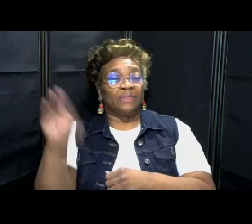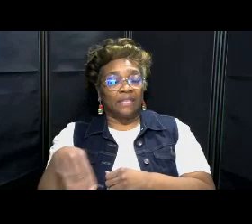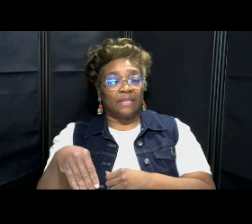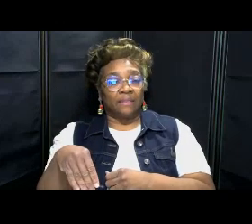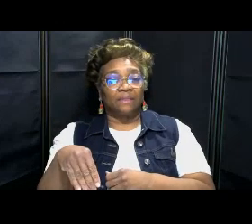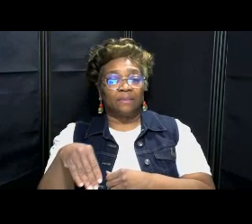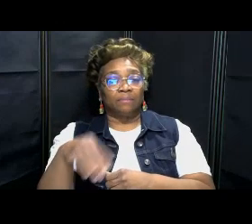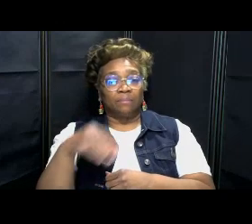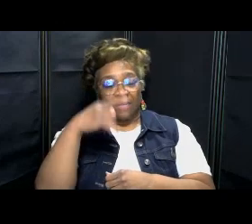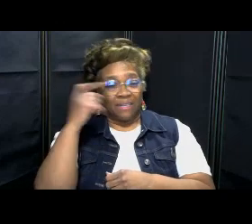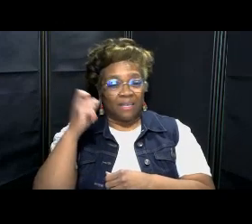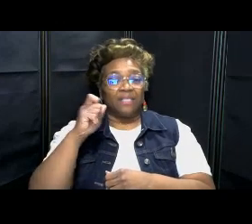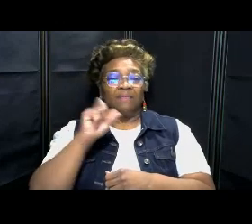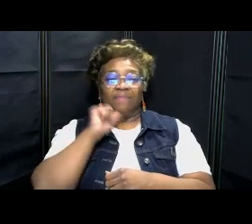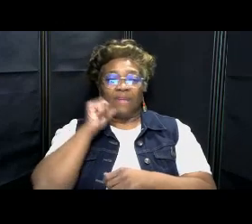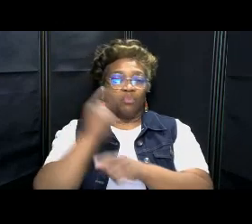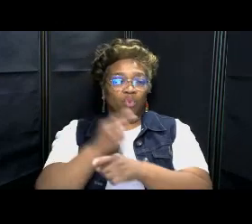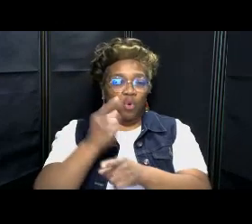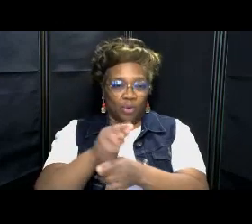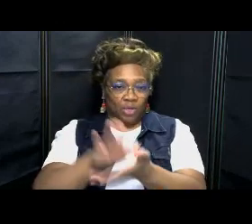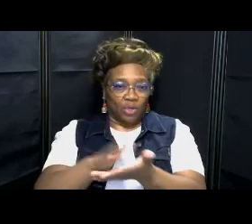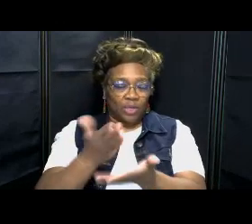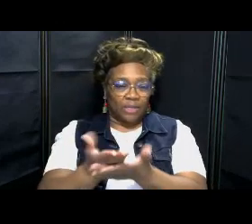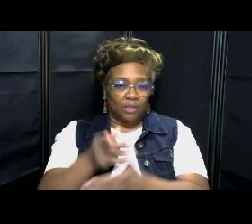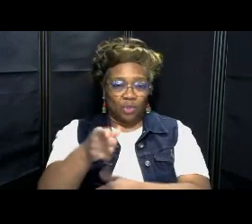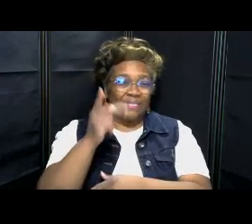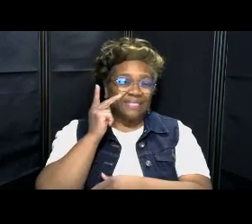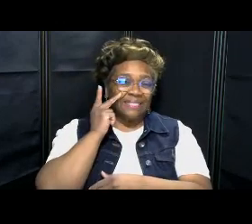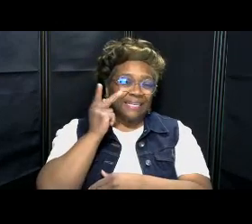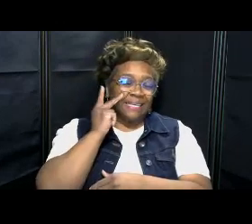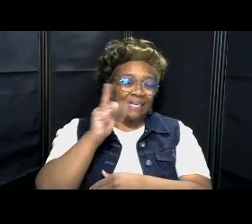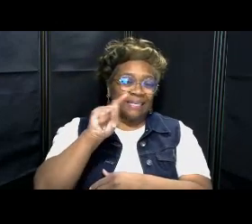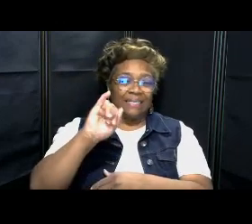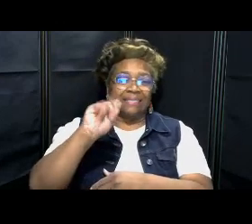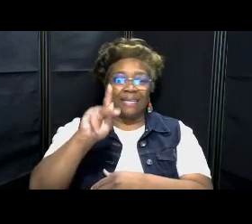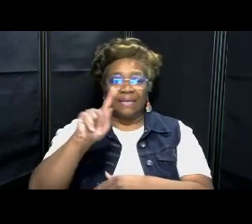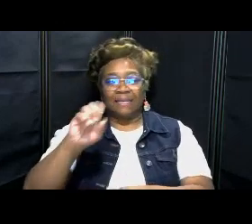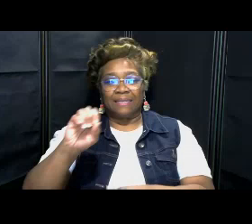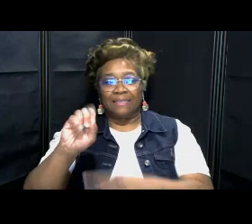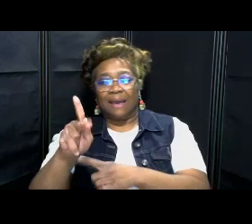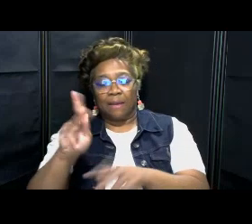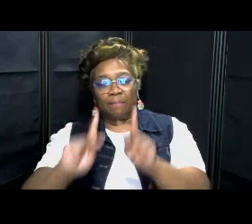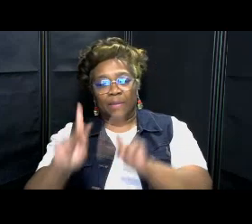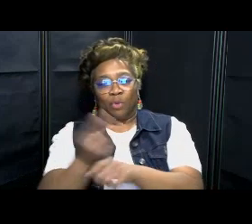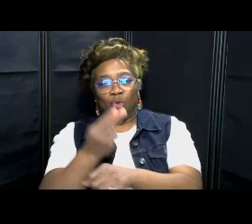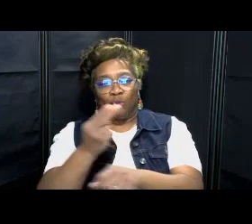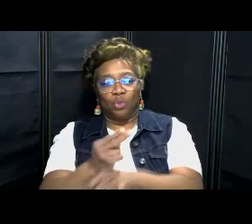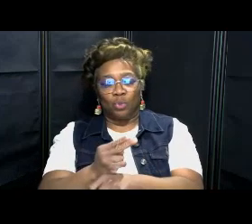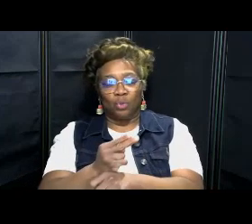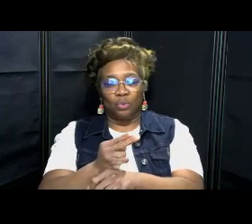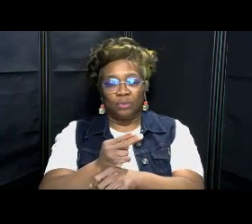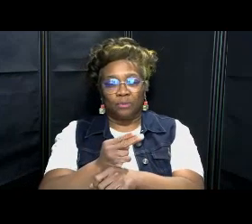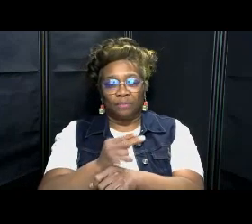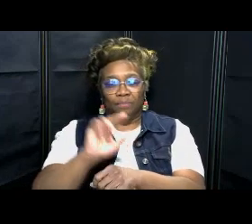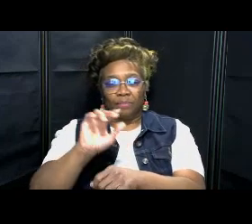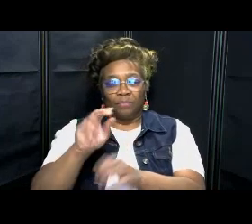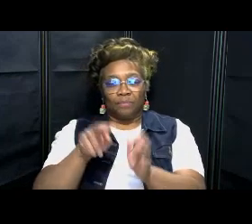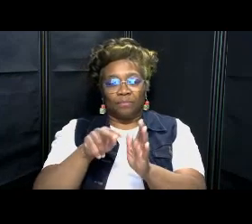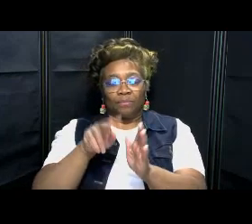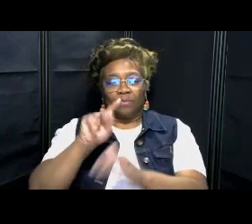cooking. Like you see the TikTok things about folks using the iron and the toaster to make grilled cheese sandwiches. Leave